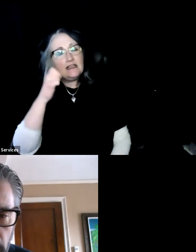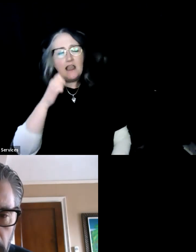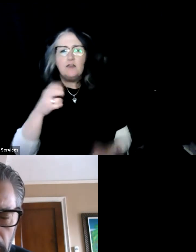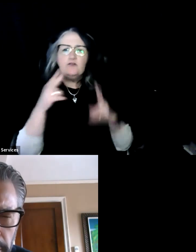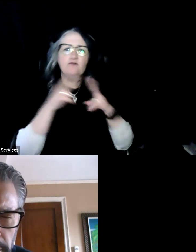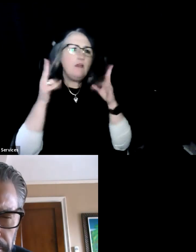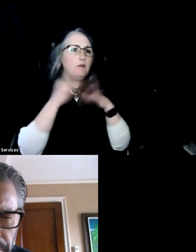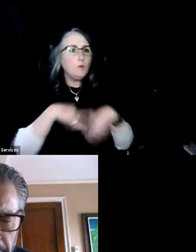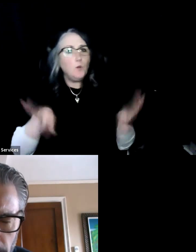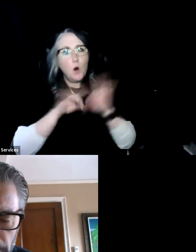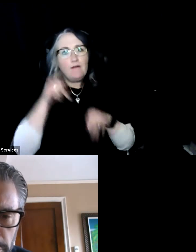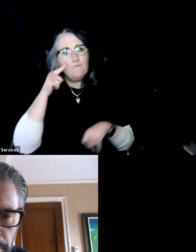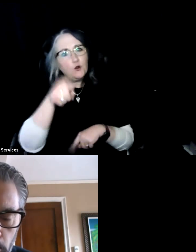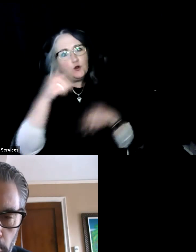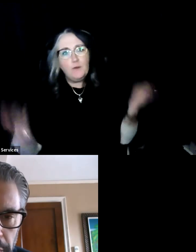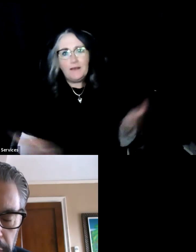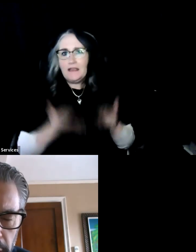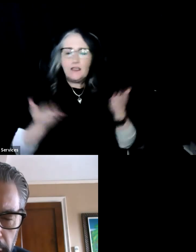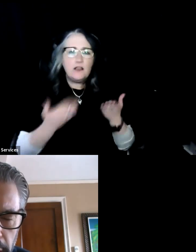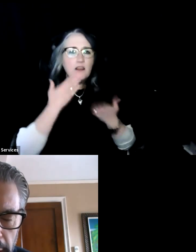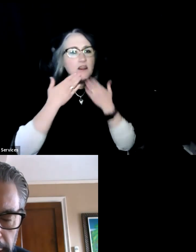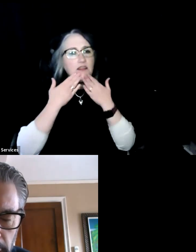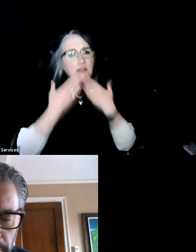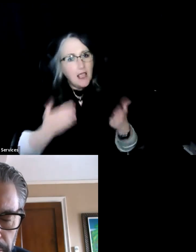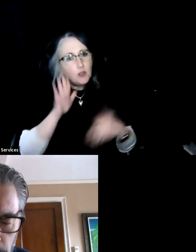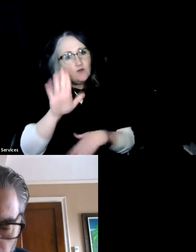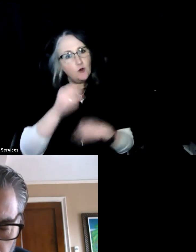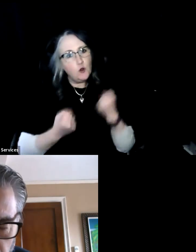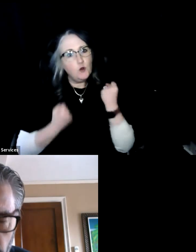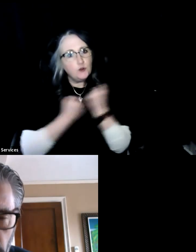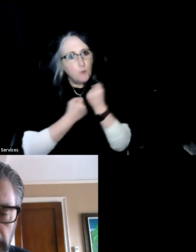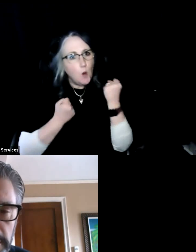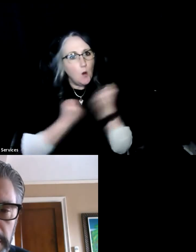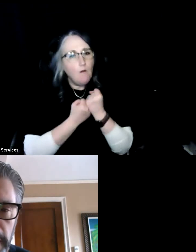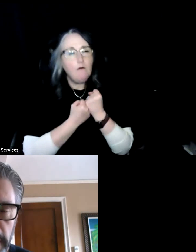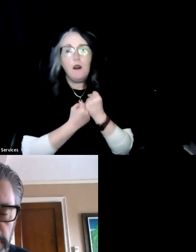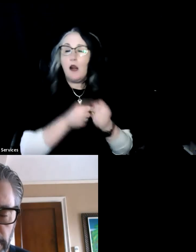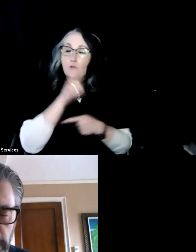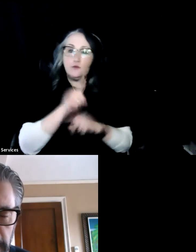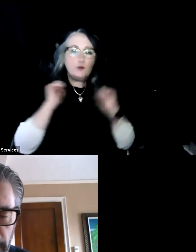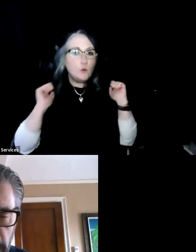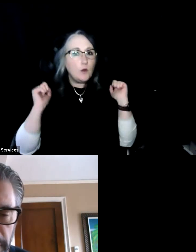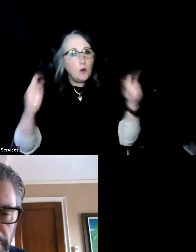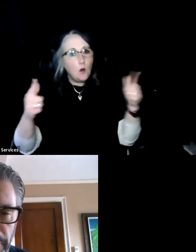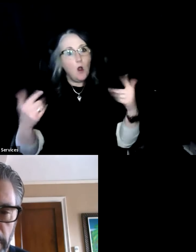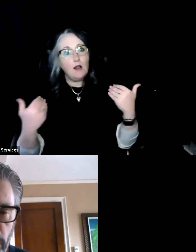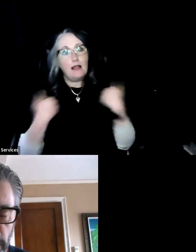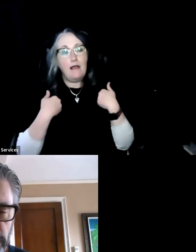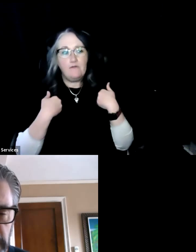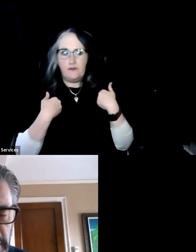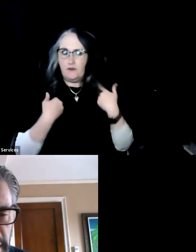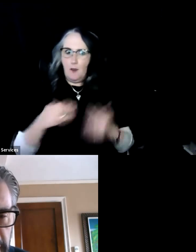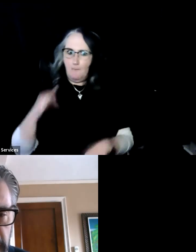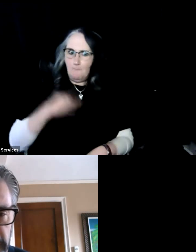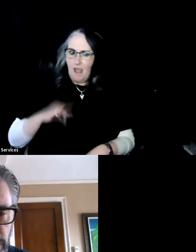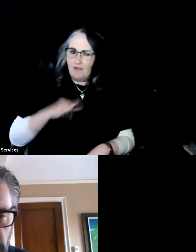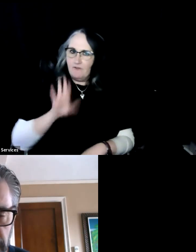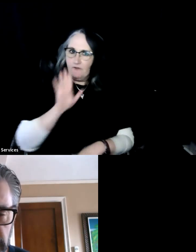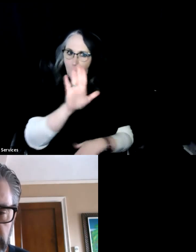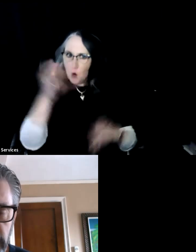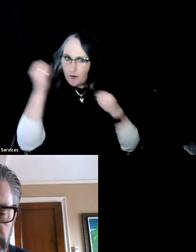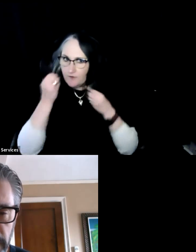today. Thank you for your support, and I'm sure everyone has certainly benefited from what you said today.